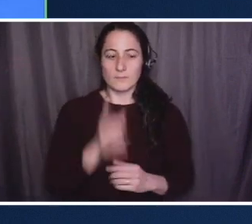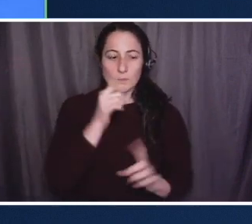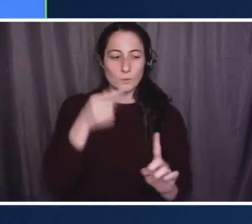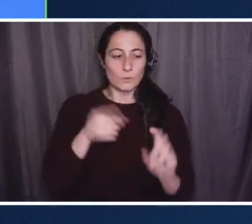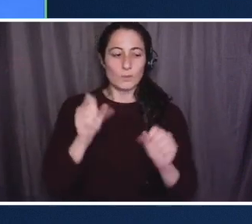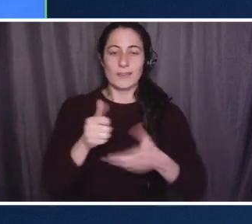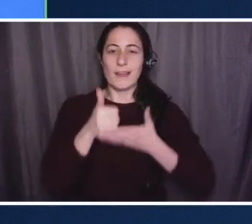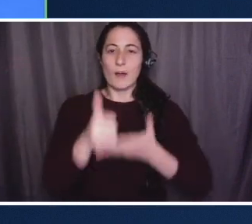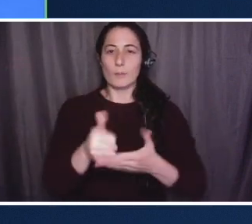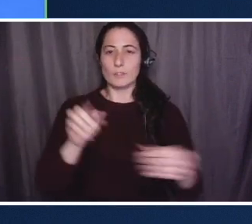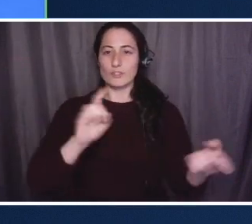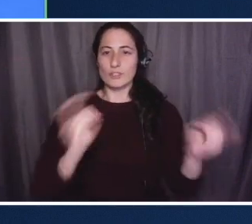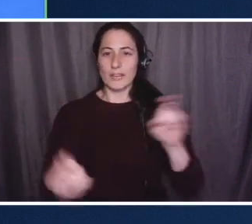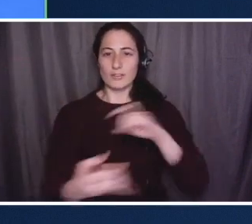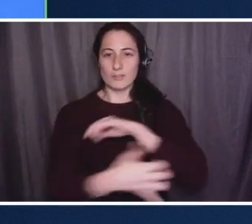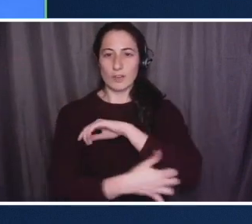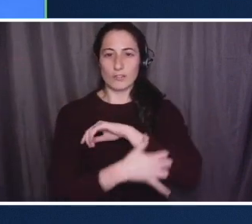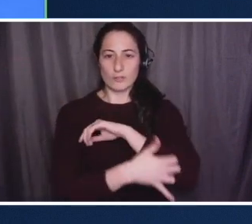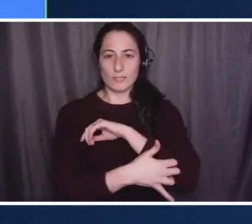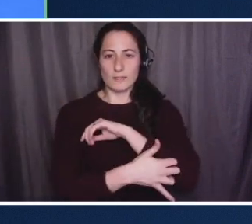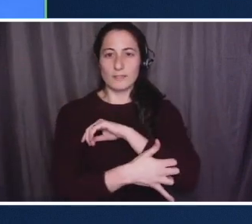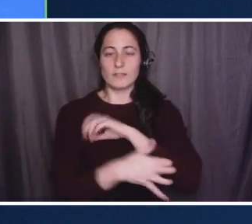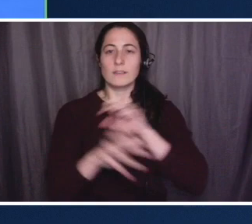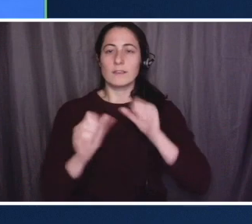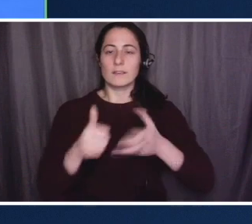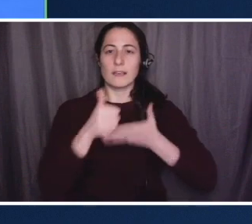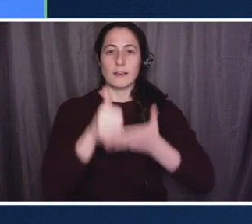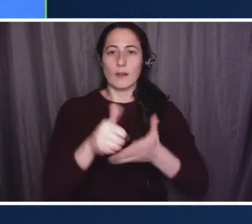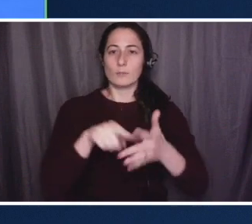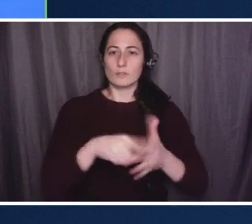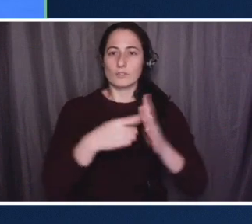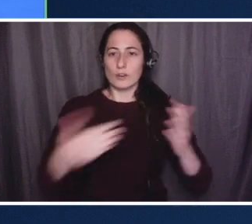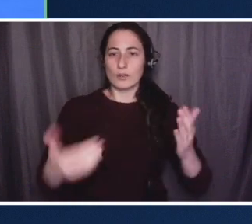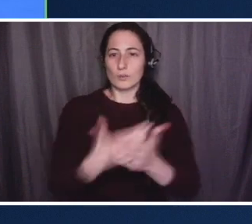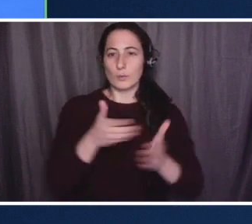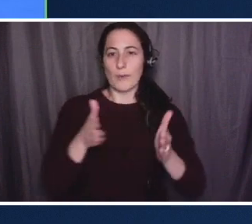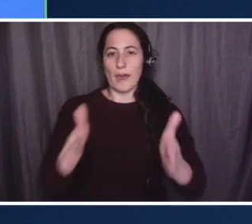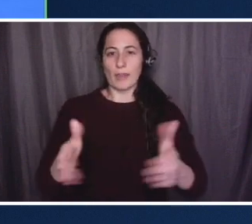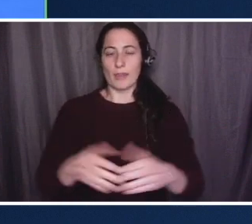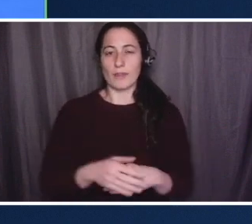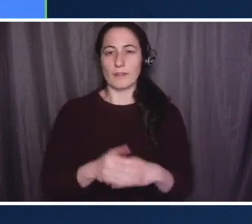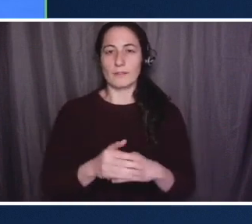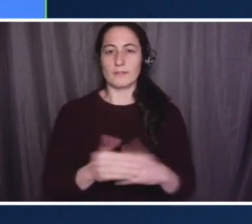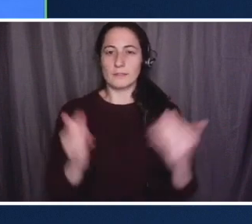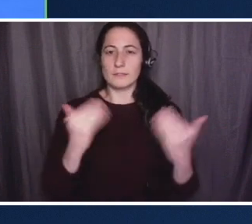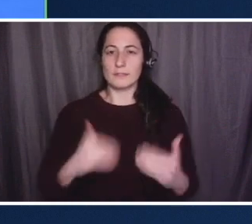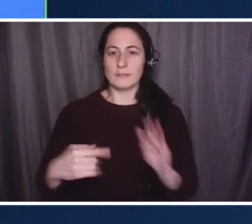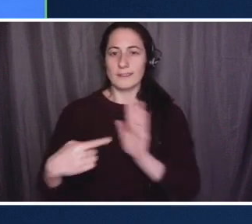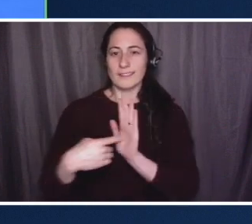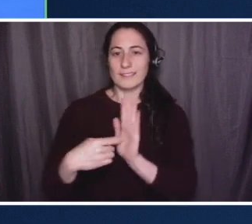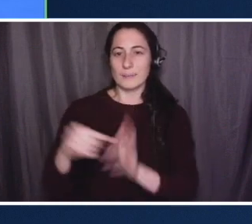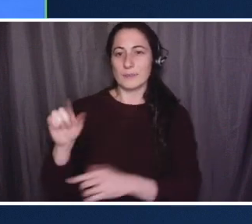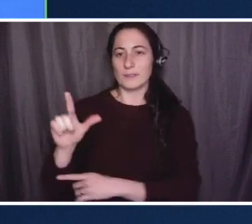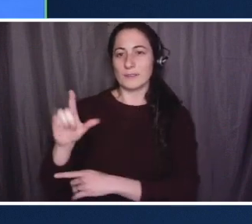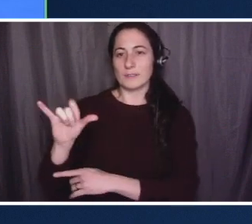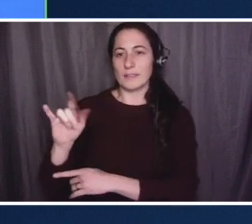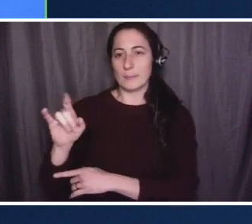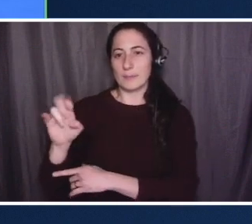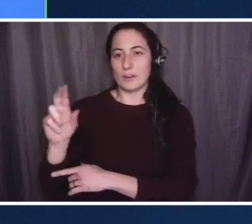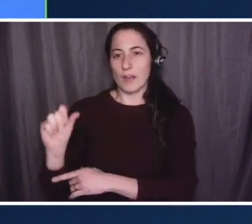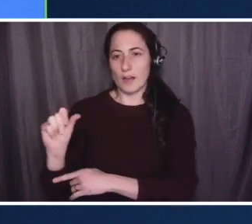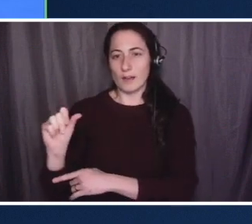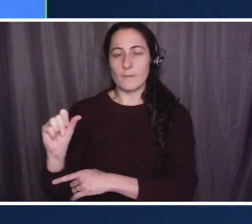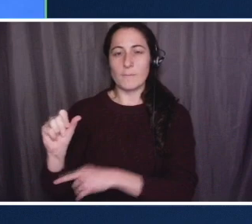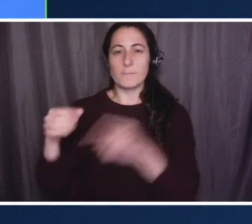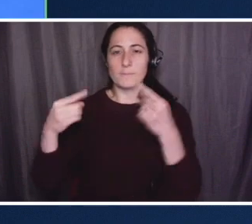country and put it on a new path. In Liberia earlier this year, the peaceful transfer of